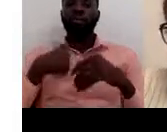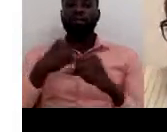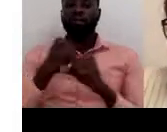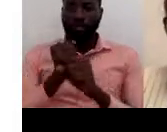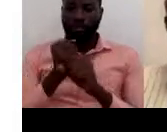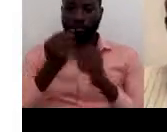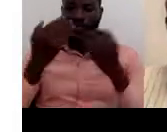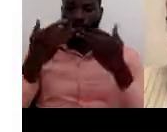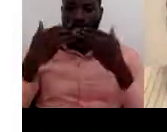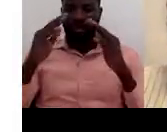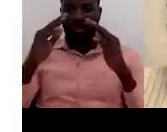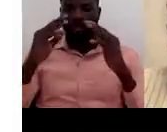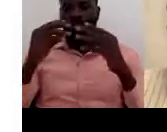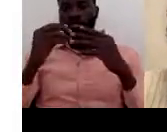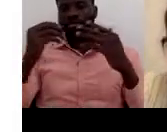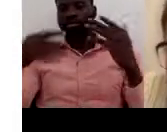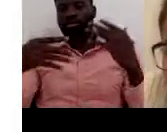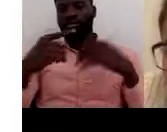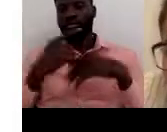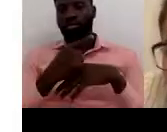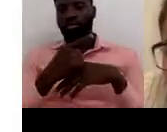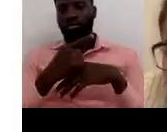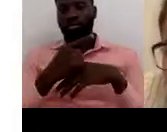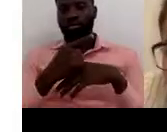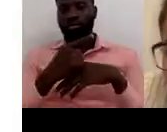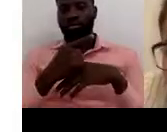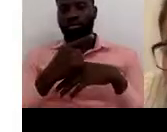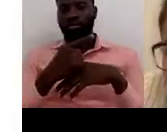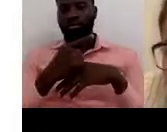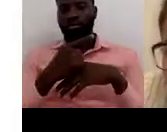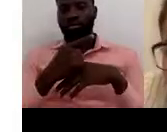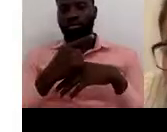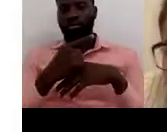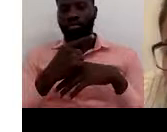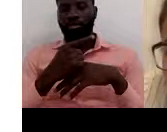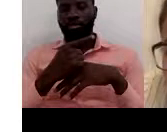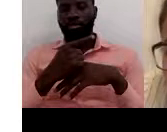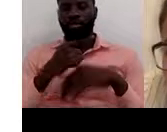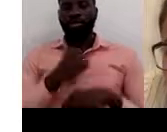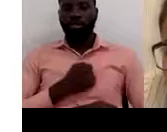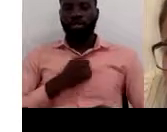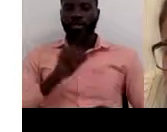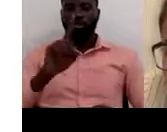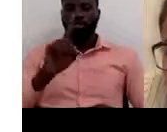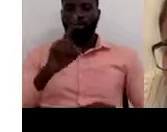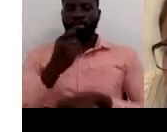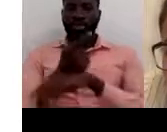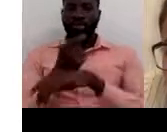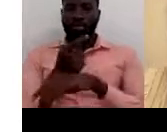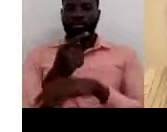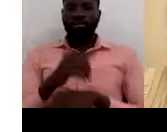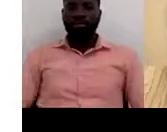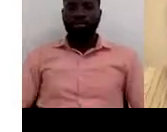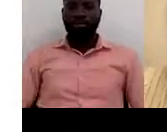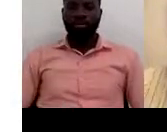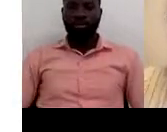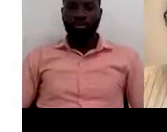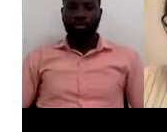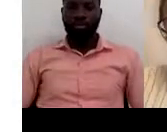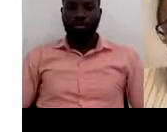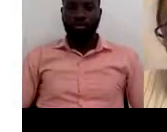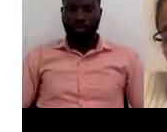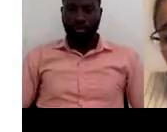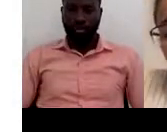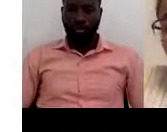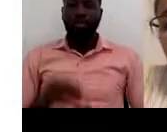thread for you all. Sorry, just give me 1 second. Yes, I have